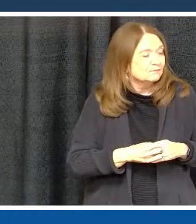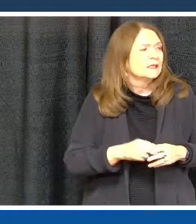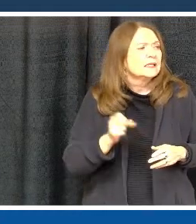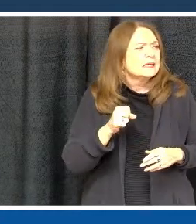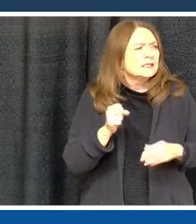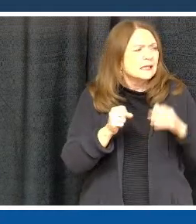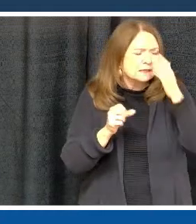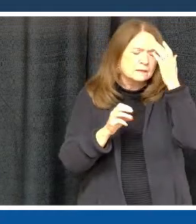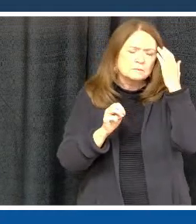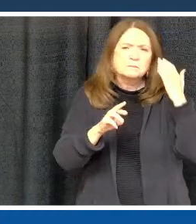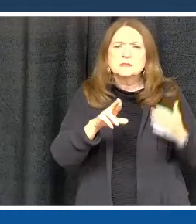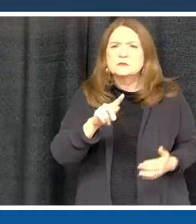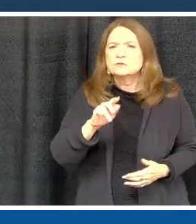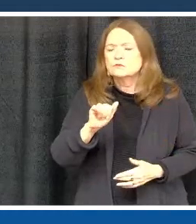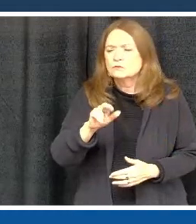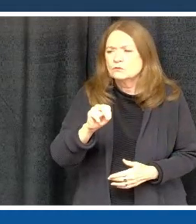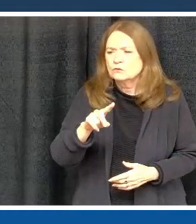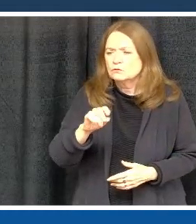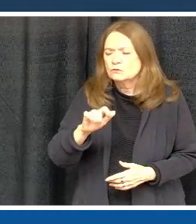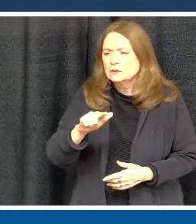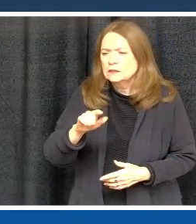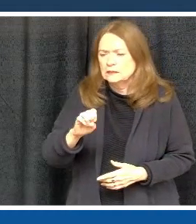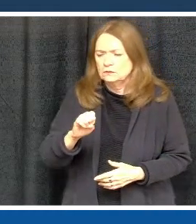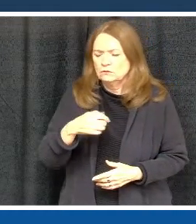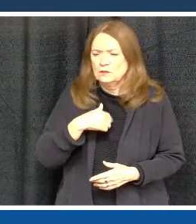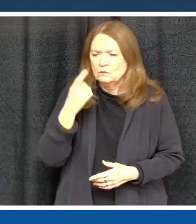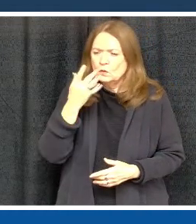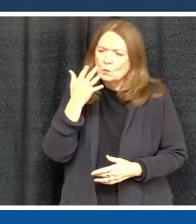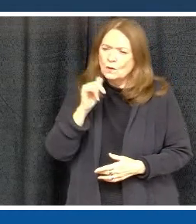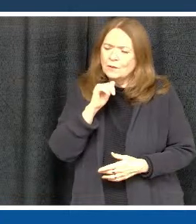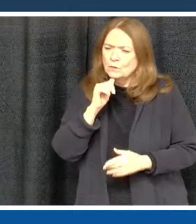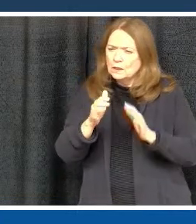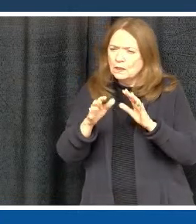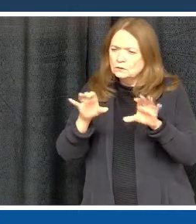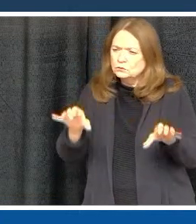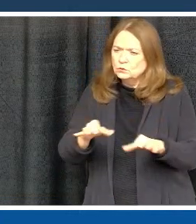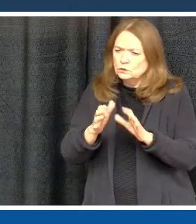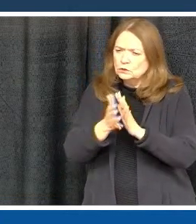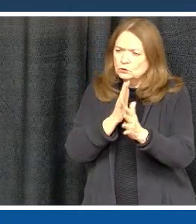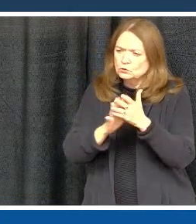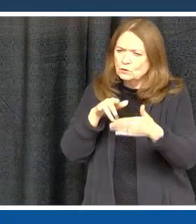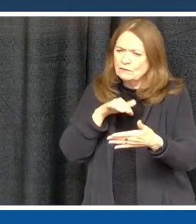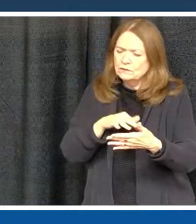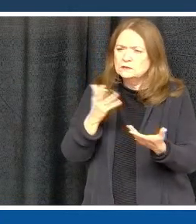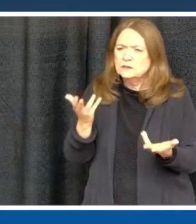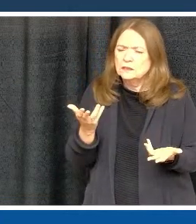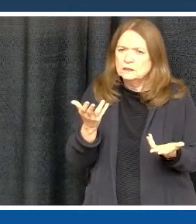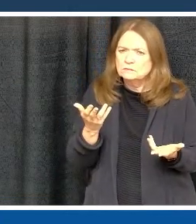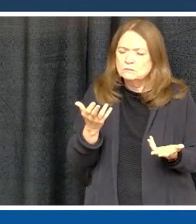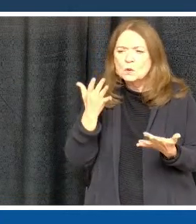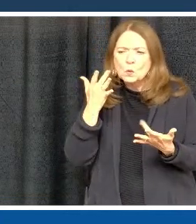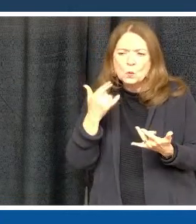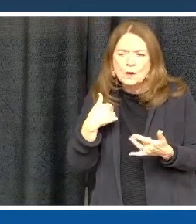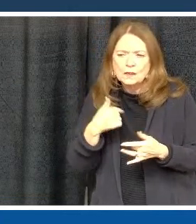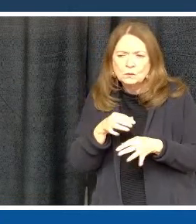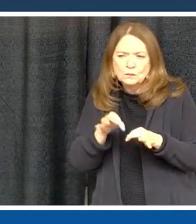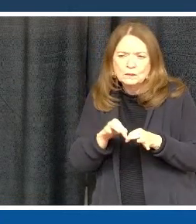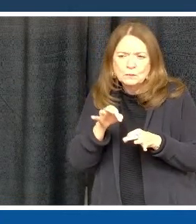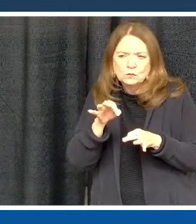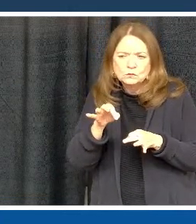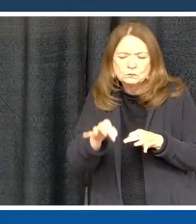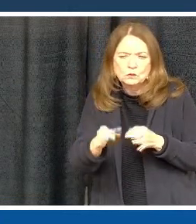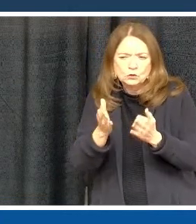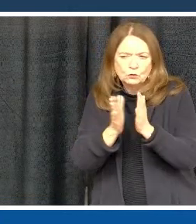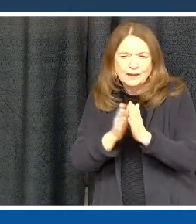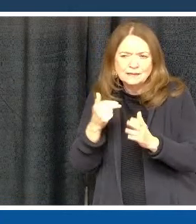Yeah, Mr. Tyndall, I was just wondering, why are we not doing a traffic study? Like, why do we postpone it and you're asking us to